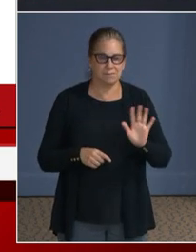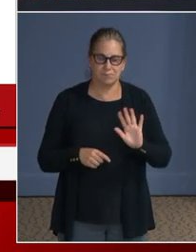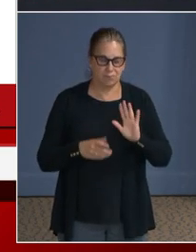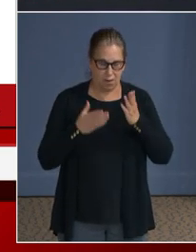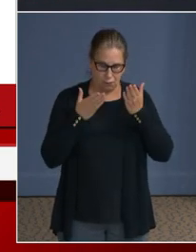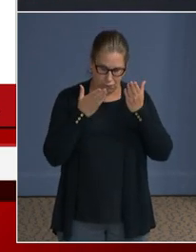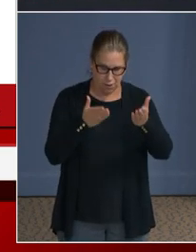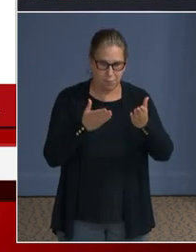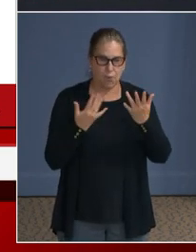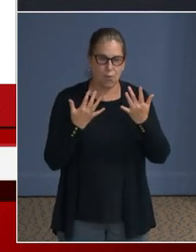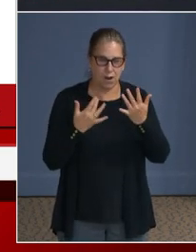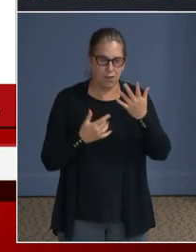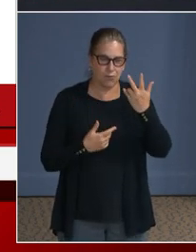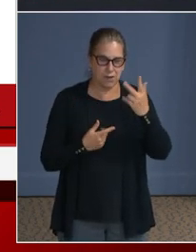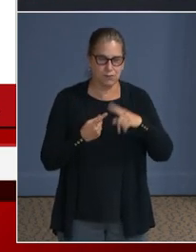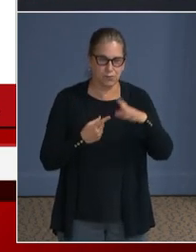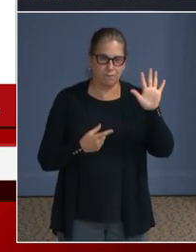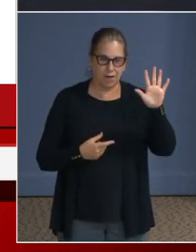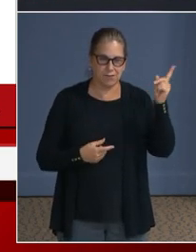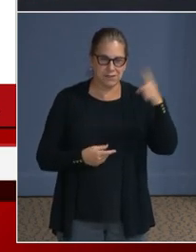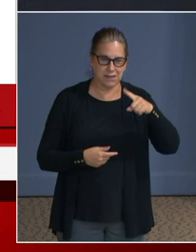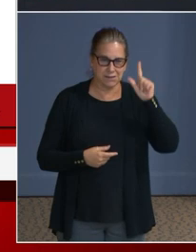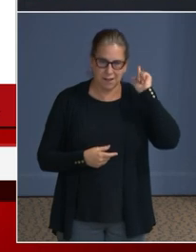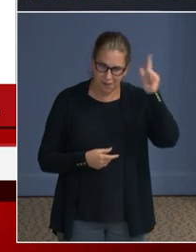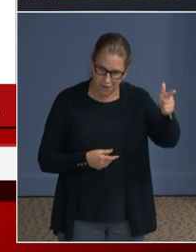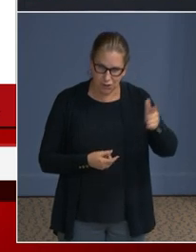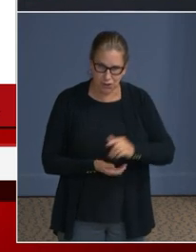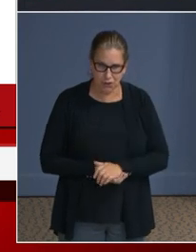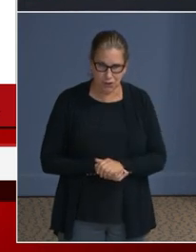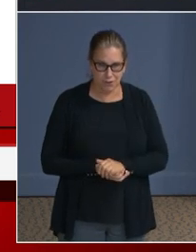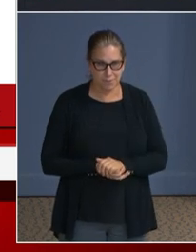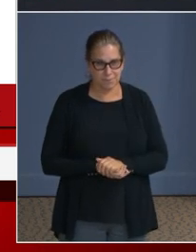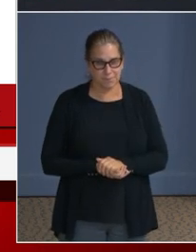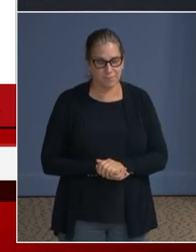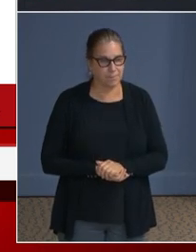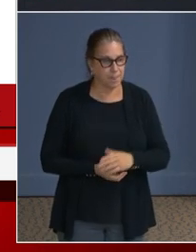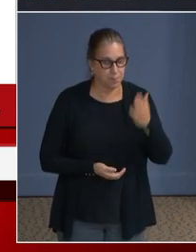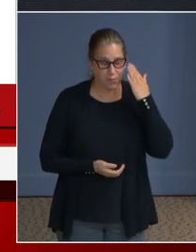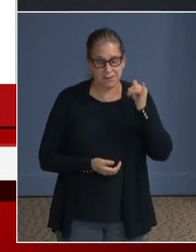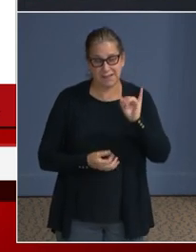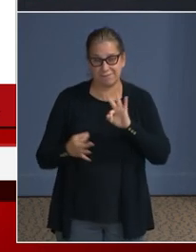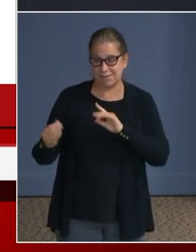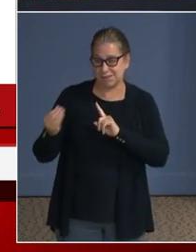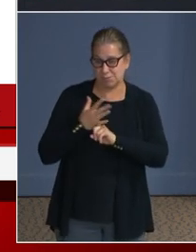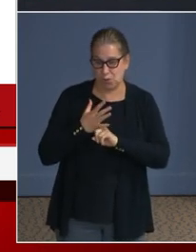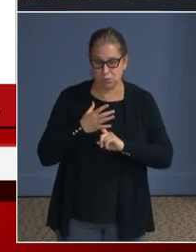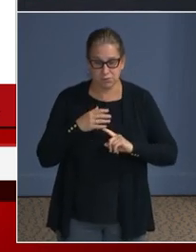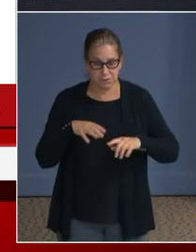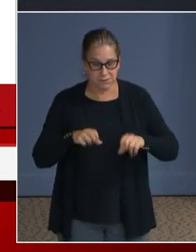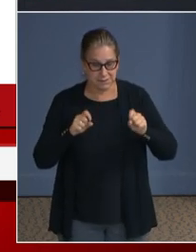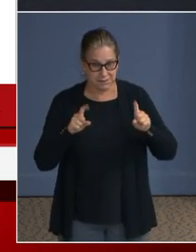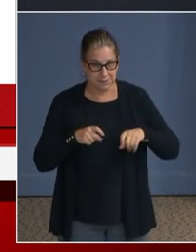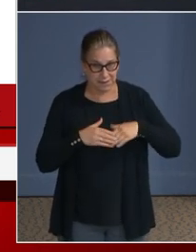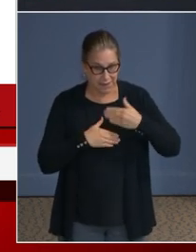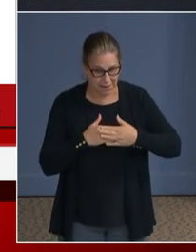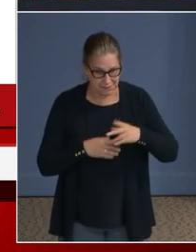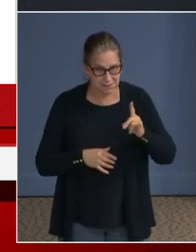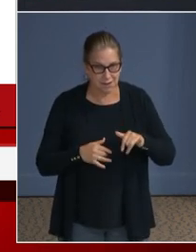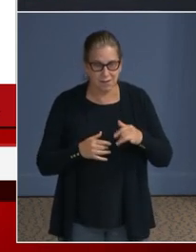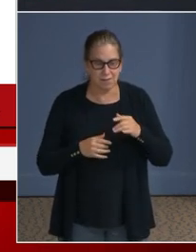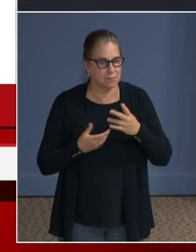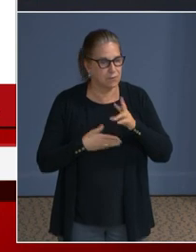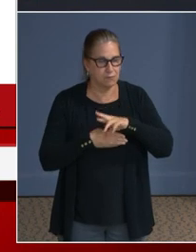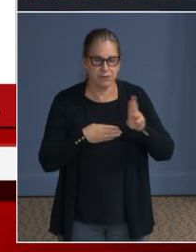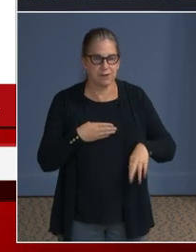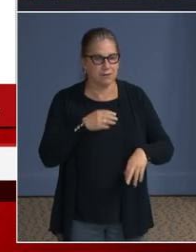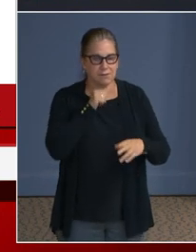day is probably not as likely, but that 3 to 5 day window is probably when we would most likely get a positive